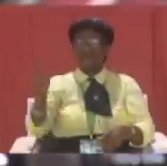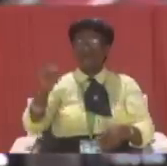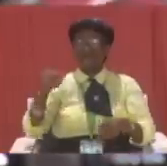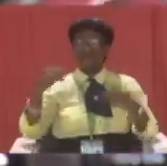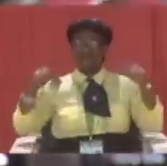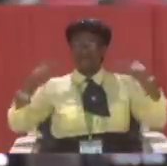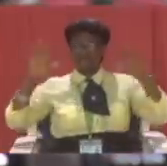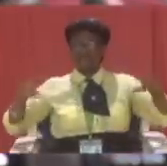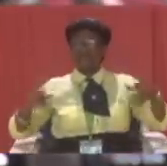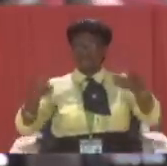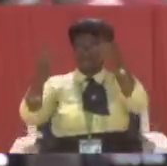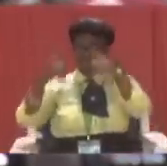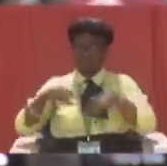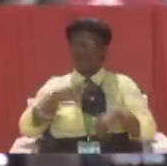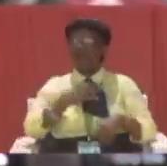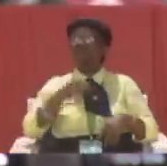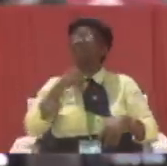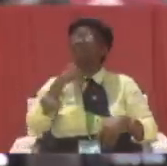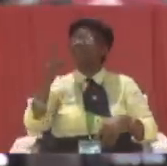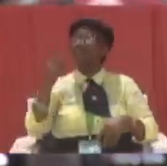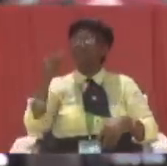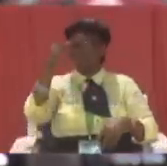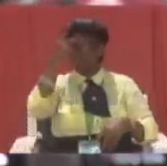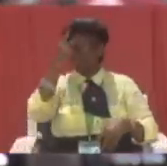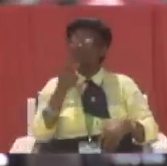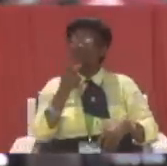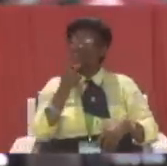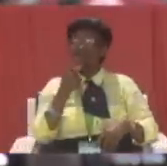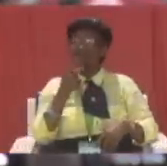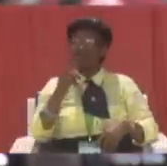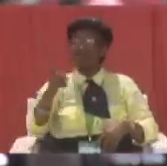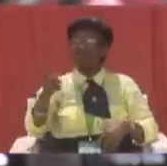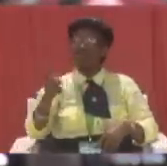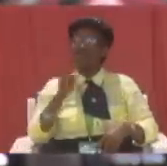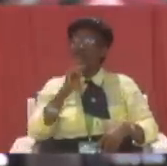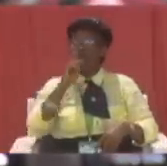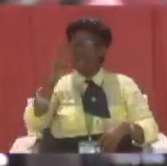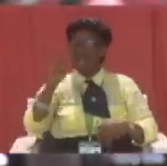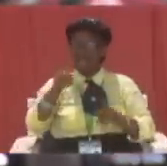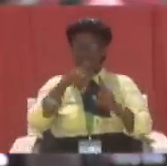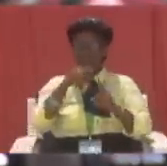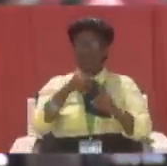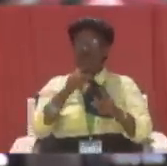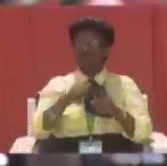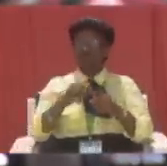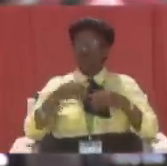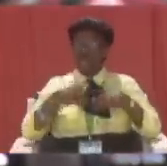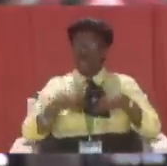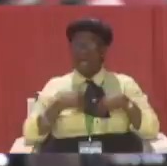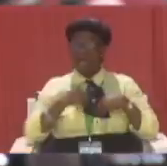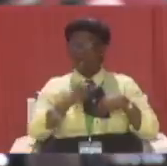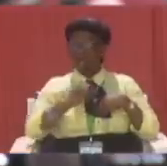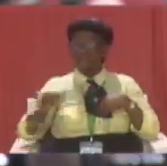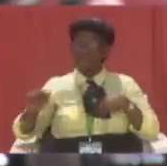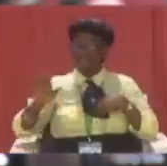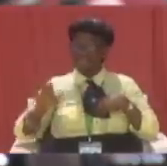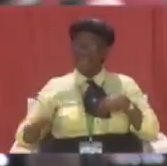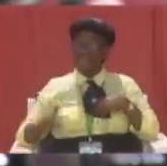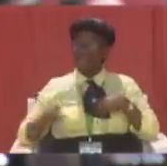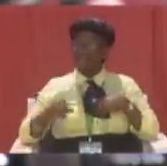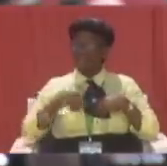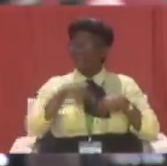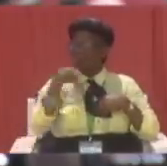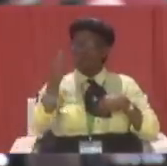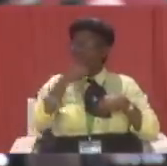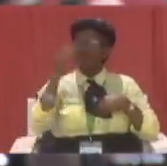parents, you are about to have a child who will begin to deliver